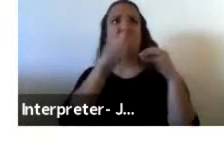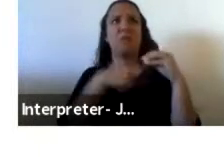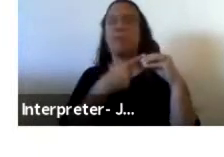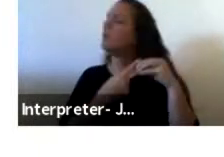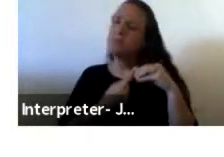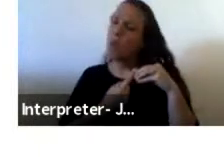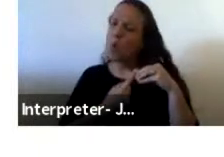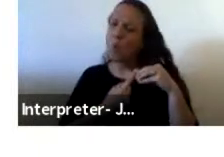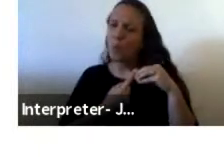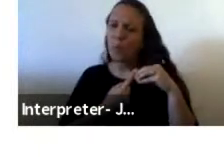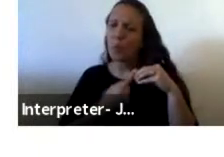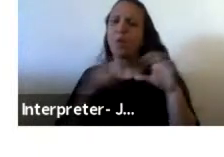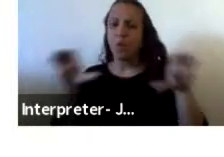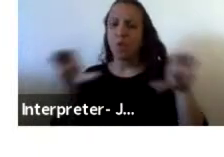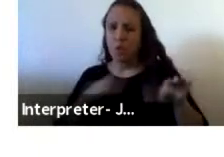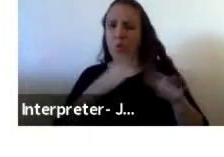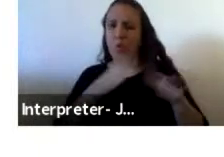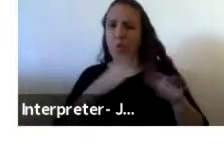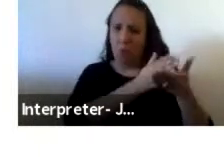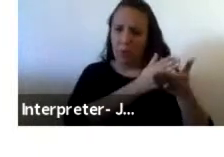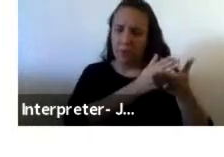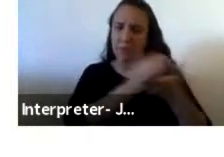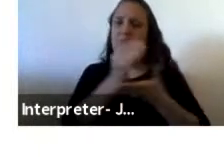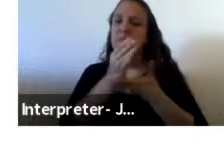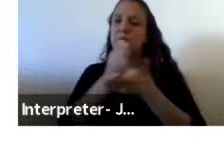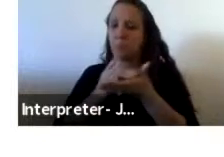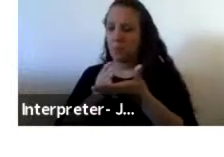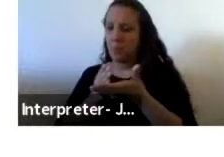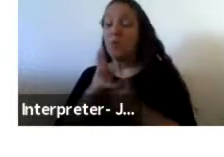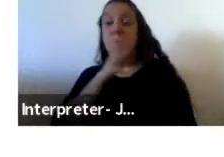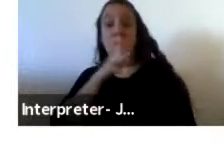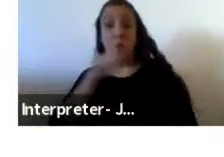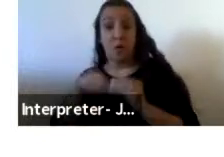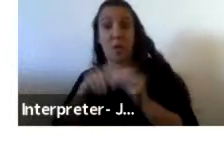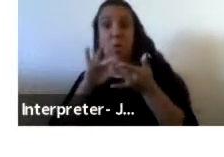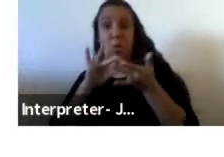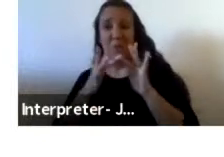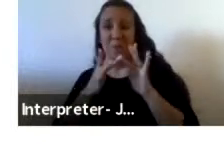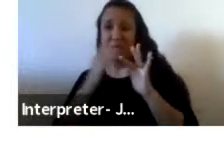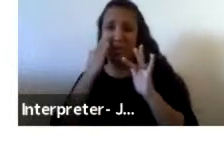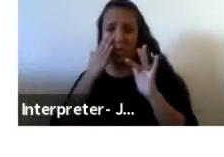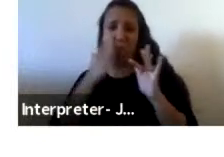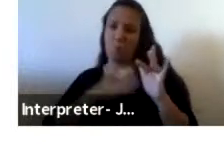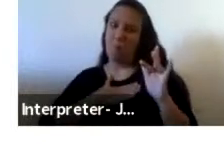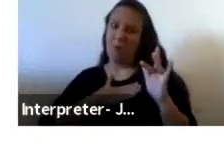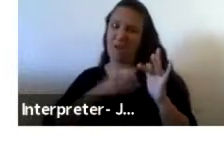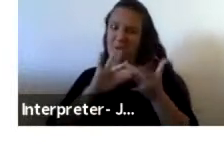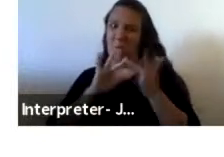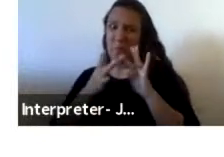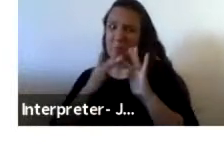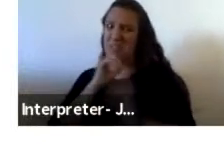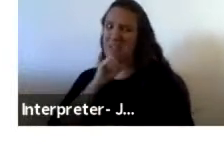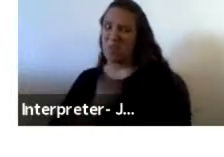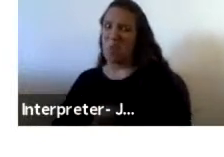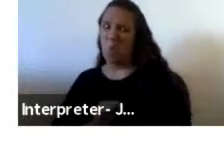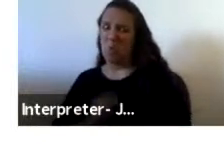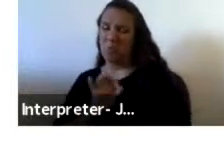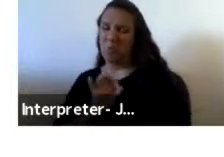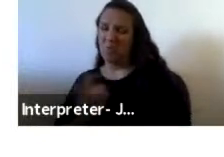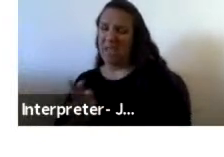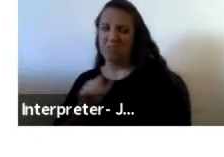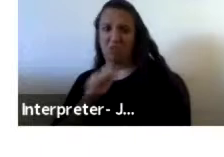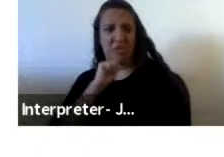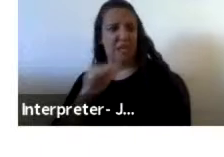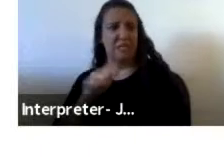things in phases and saying, Orlando, you're talking about website. My website is pretty antiquated. It's not, mobile